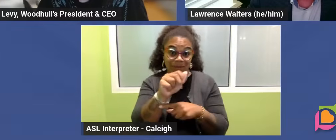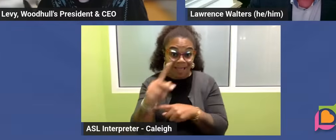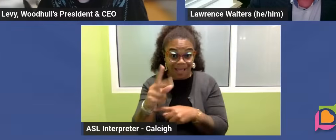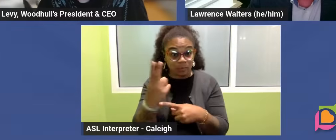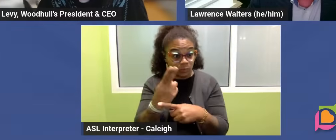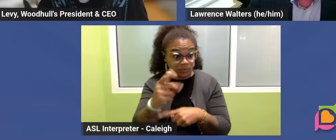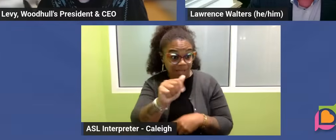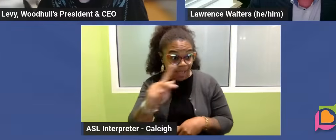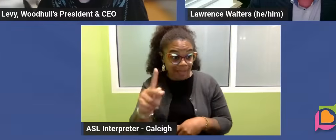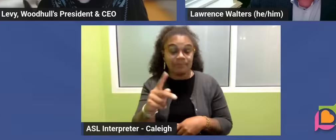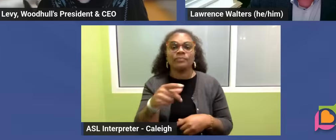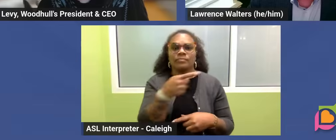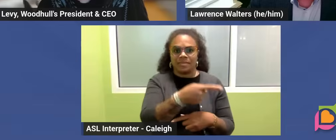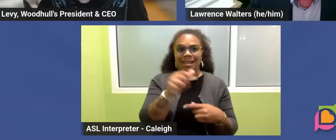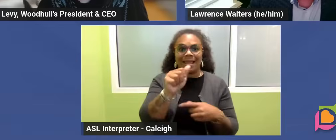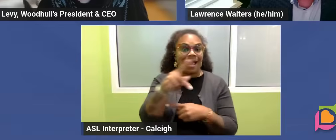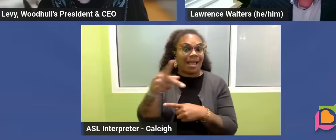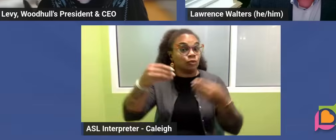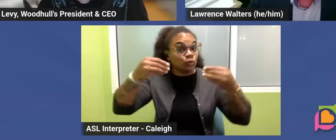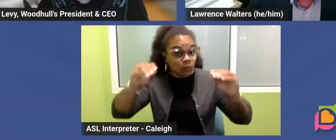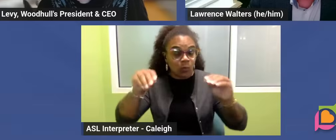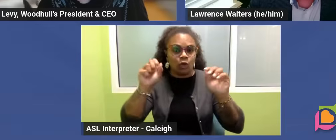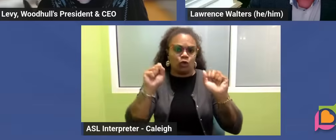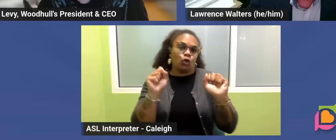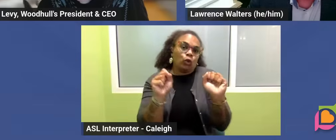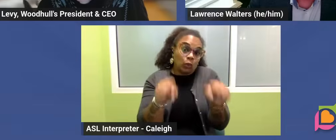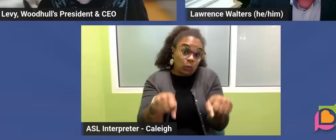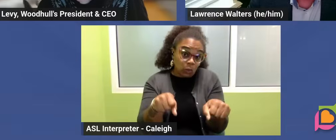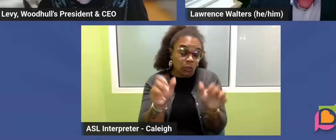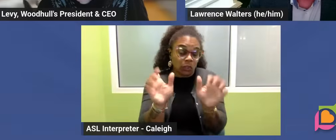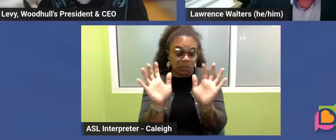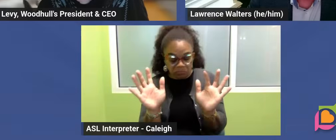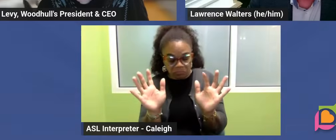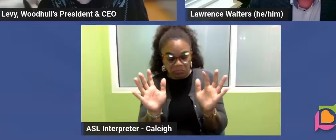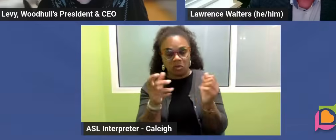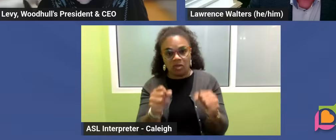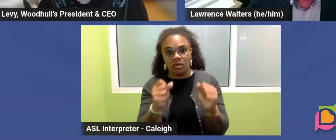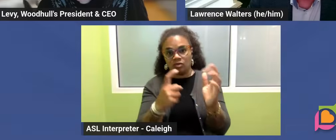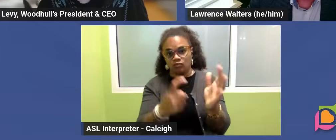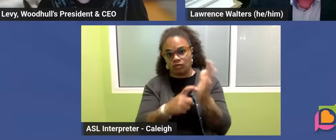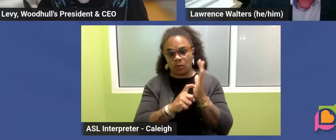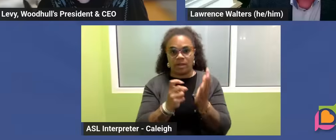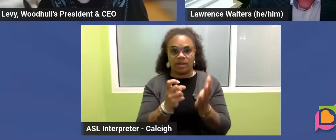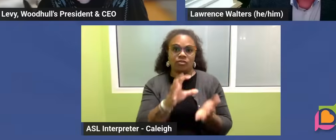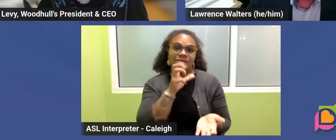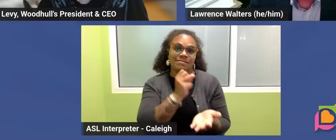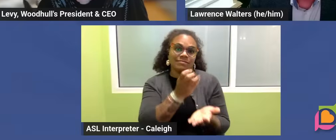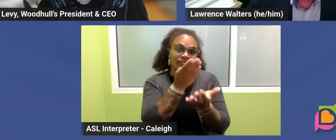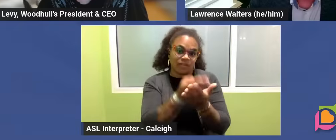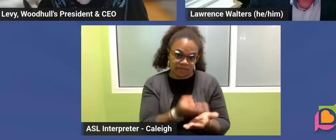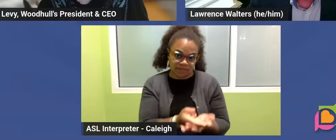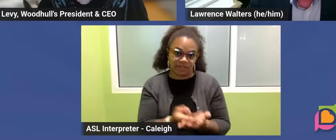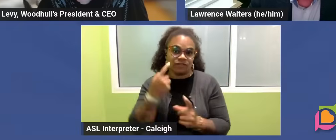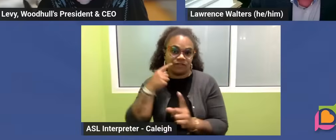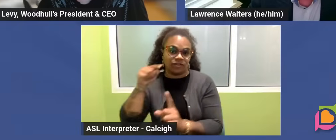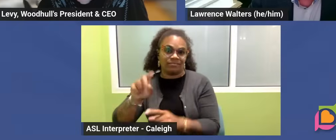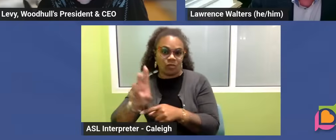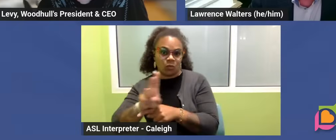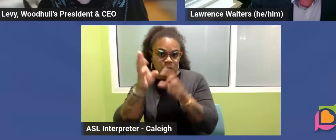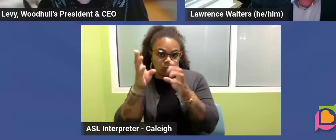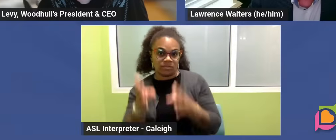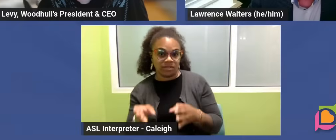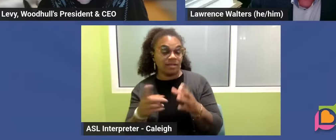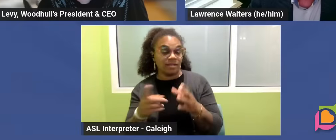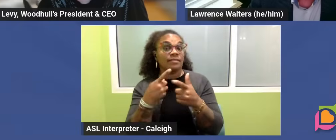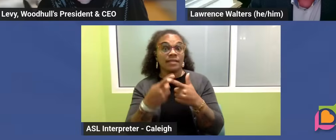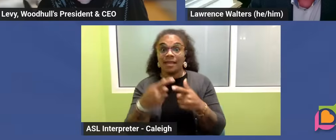store could theoretically ask for records or verification of the age of the user, and then any app